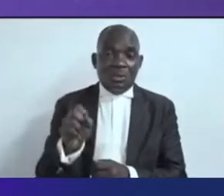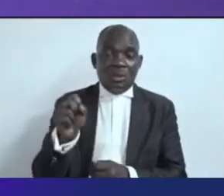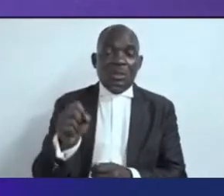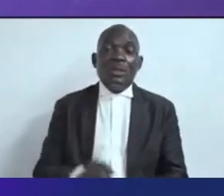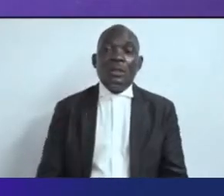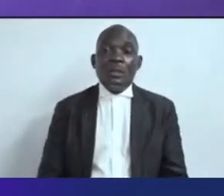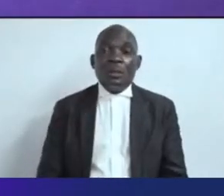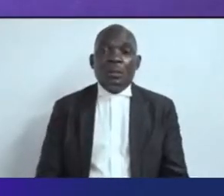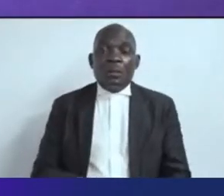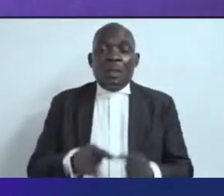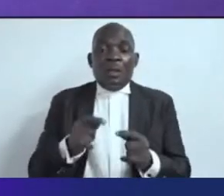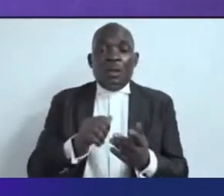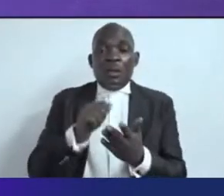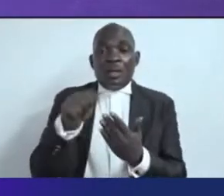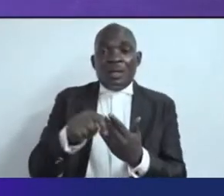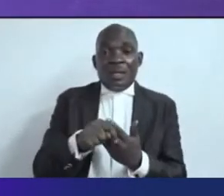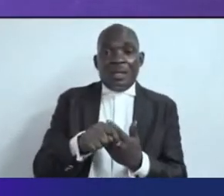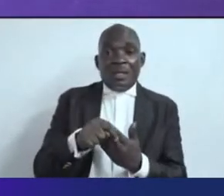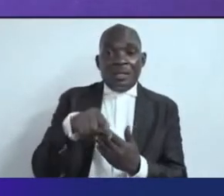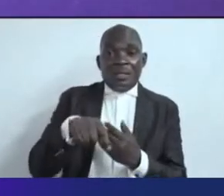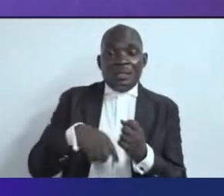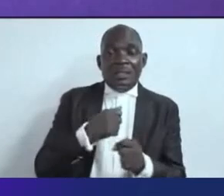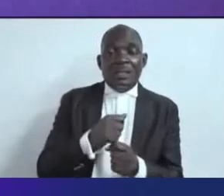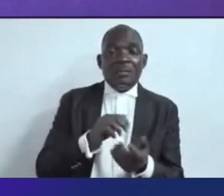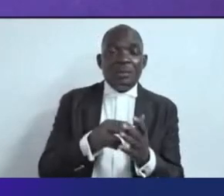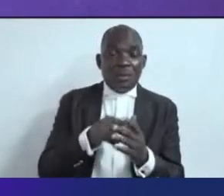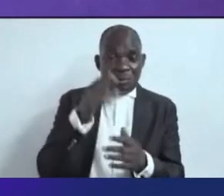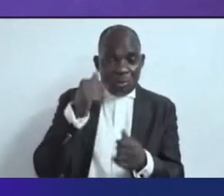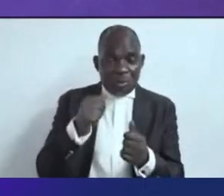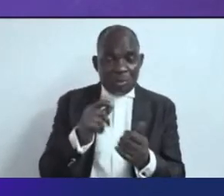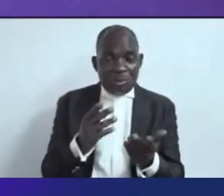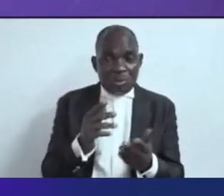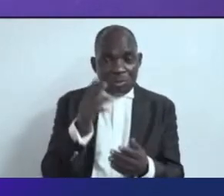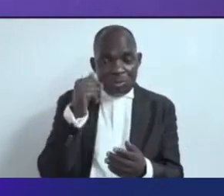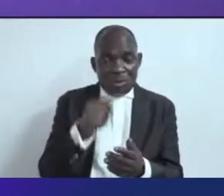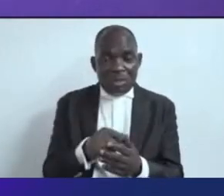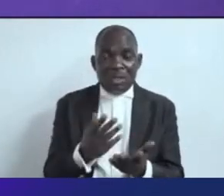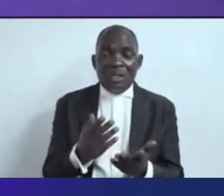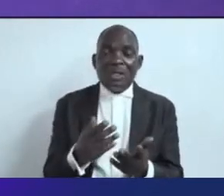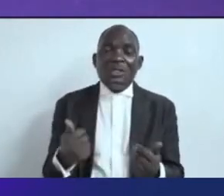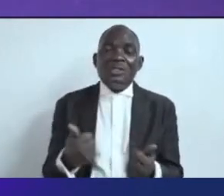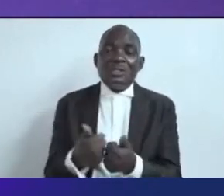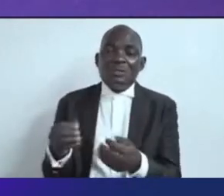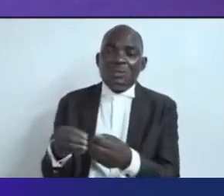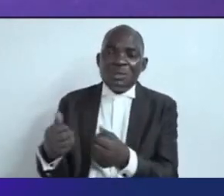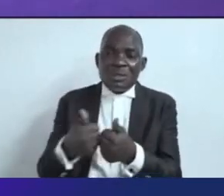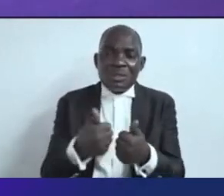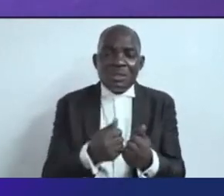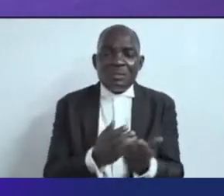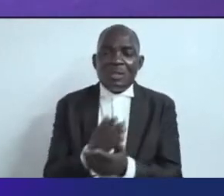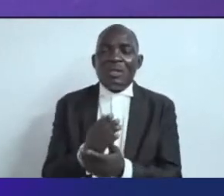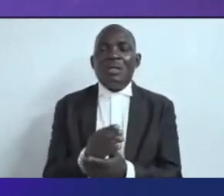$917.8 million in August 2024, mainly due to the challenges posed by extreme weather